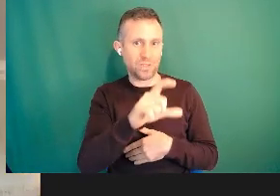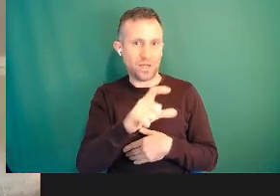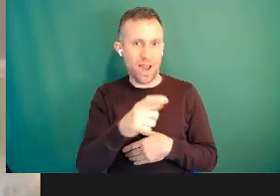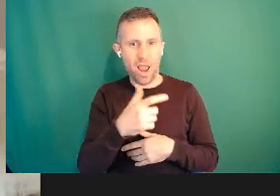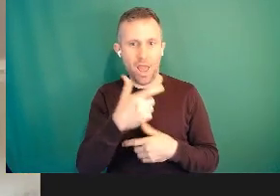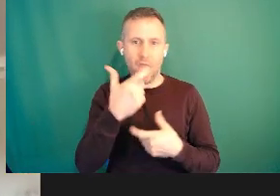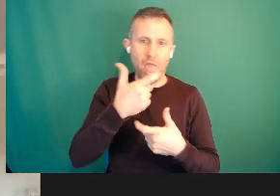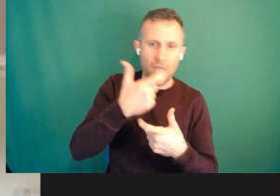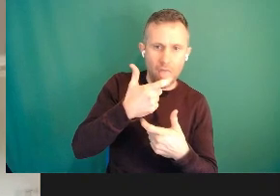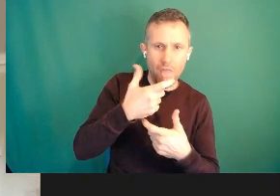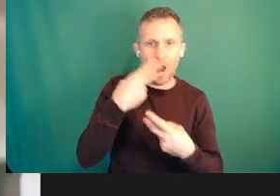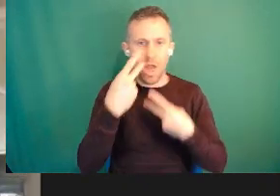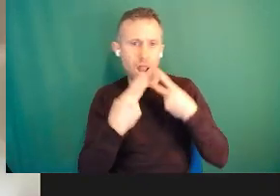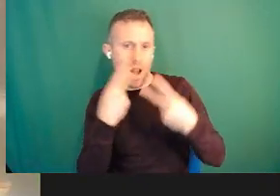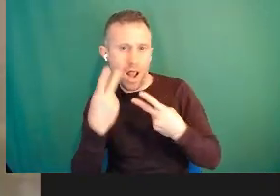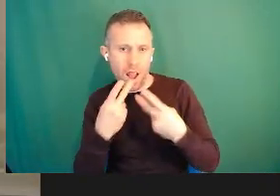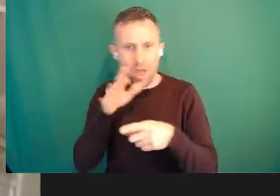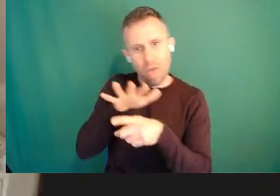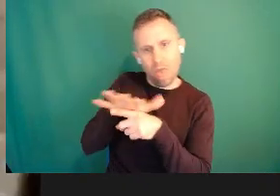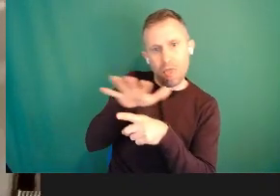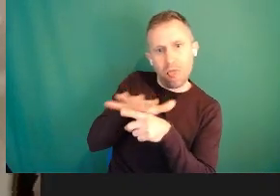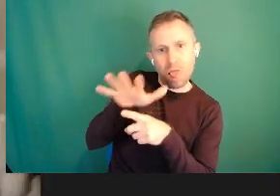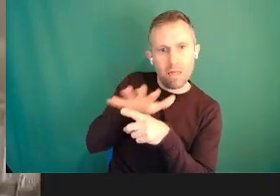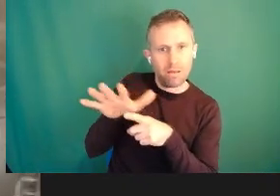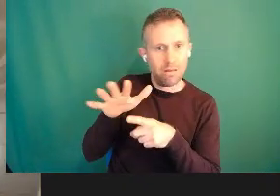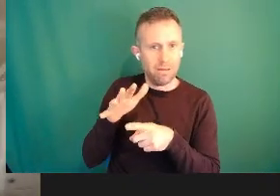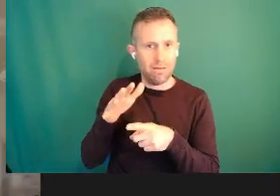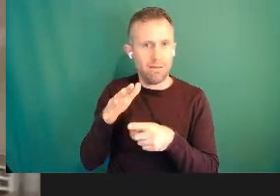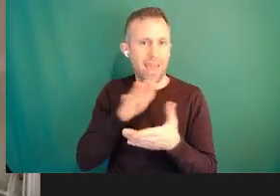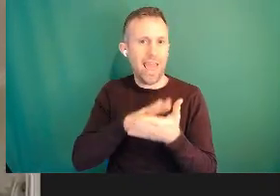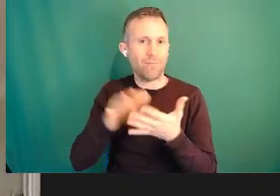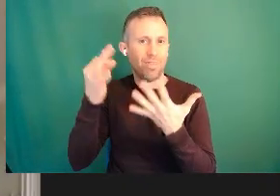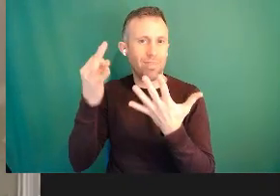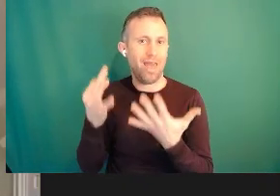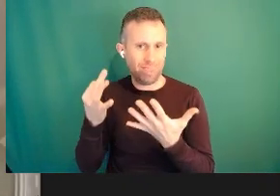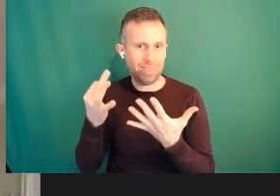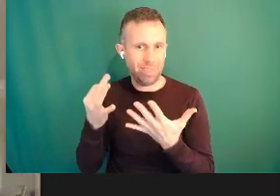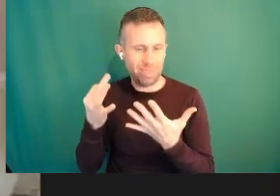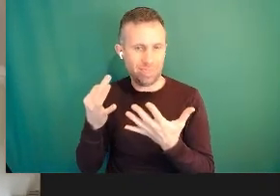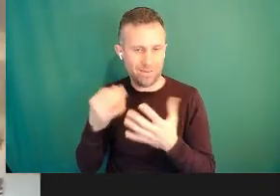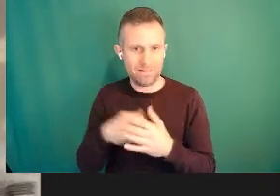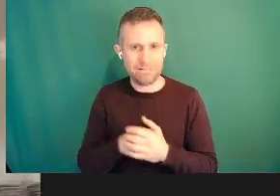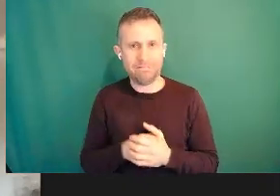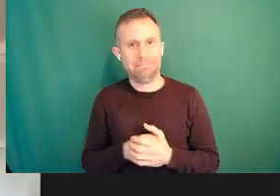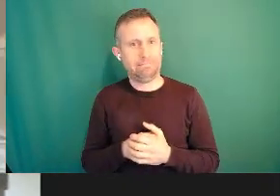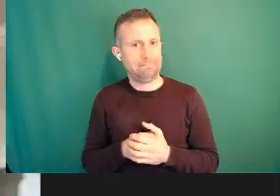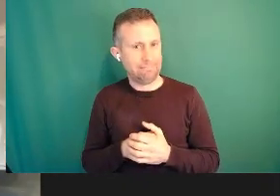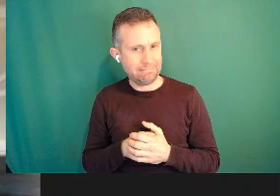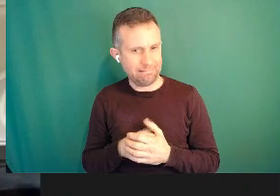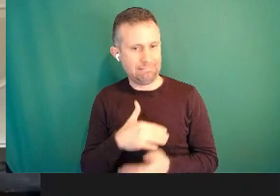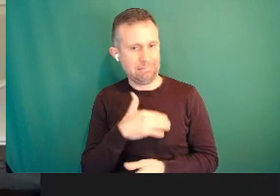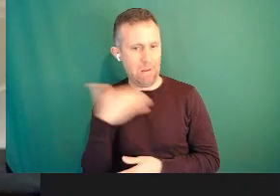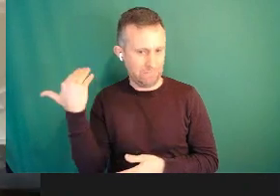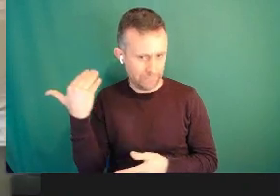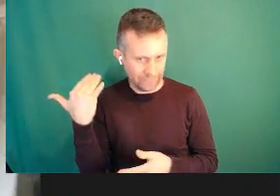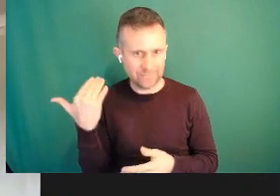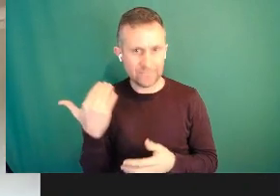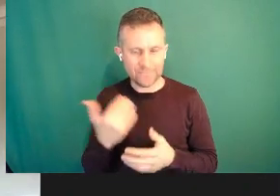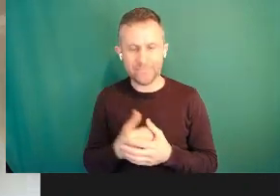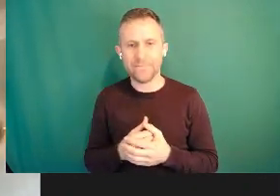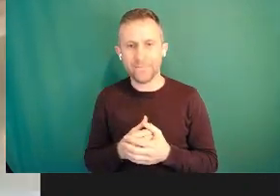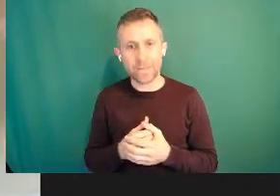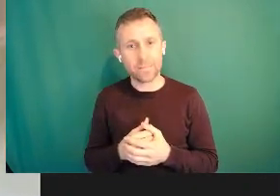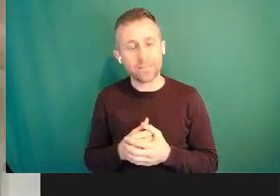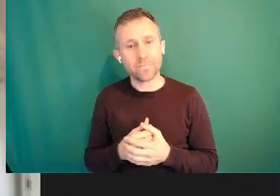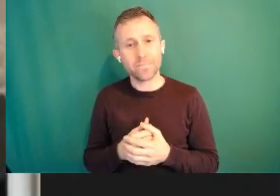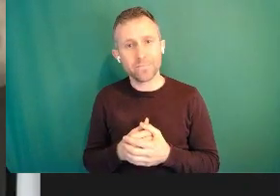grander scale back then, and I mentioned the ghost wing that would have come out by the front door, and so the house would have been on a much grander